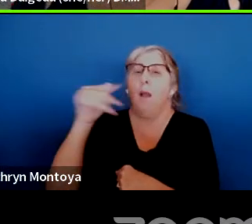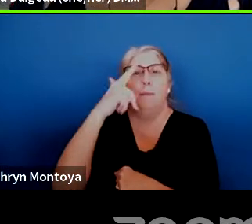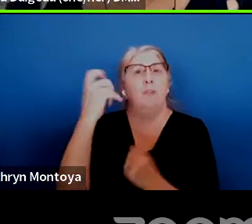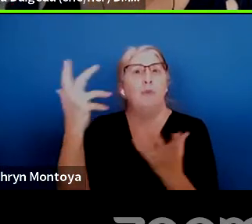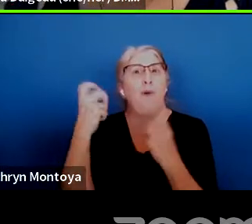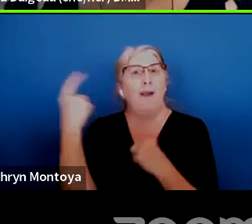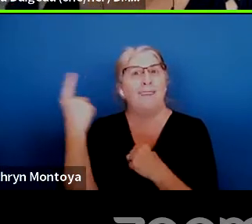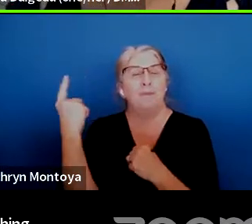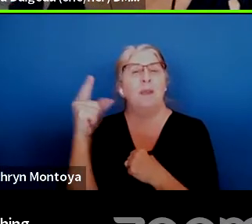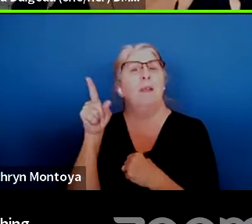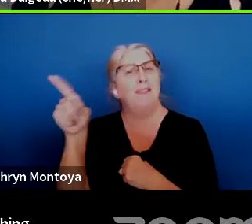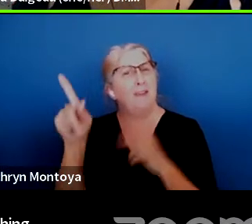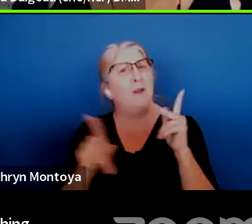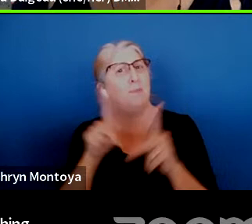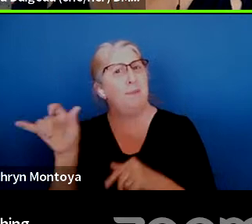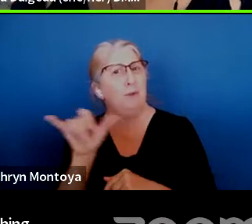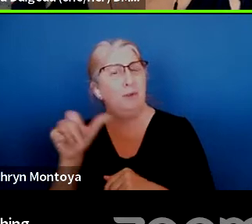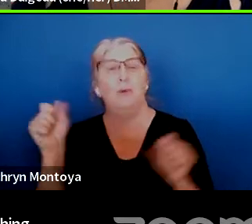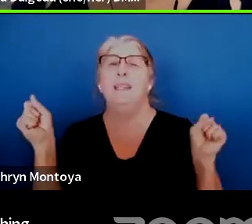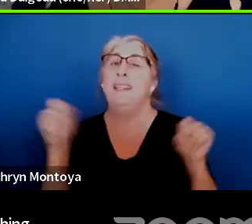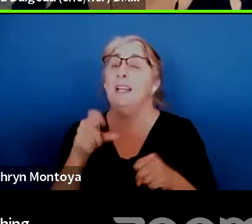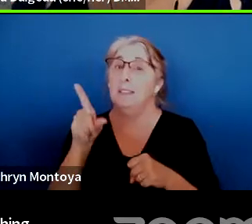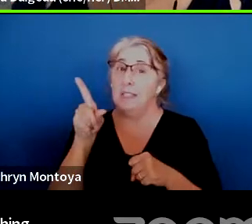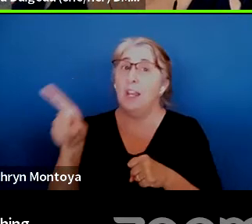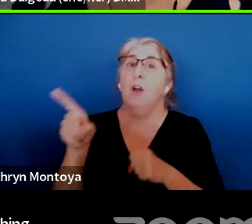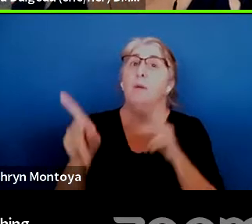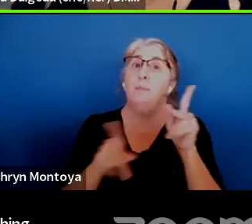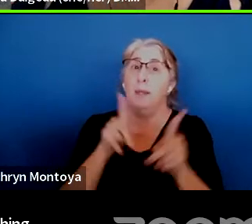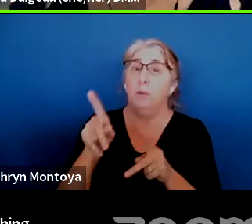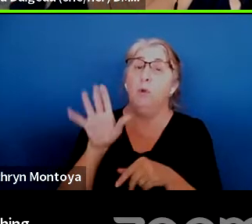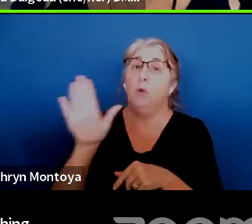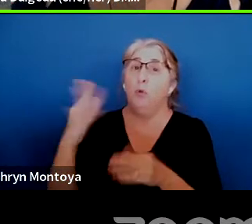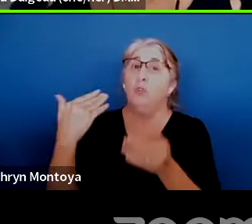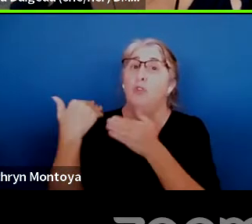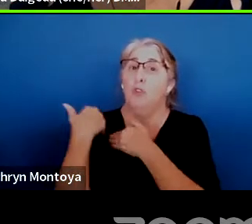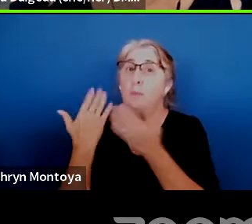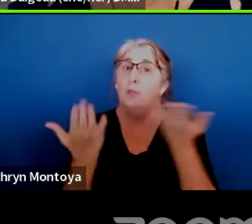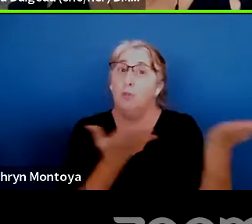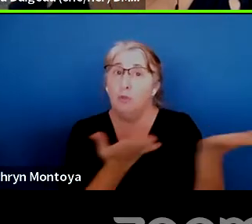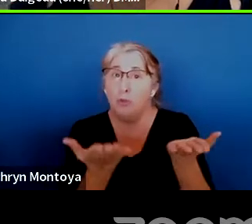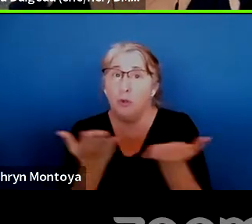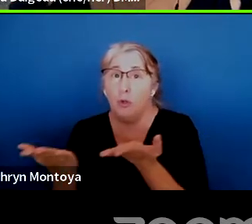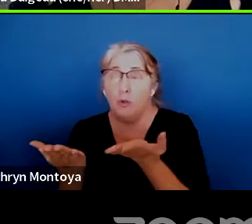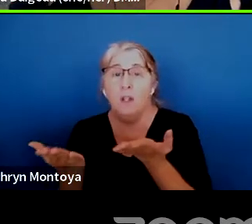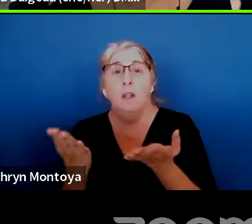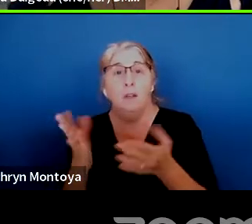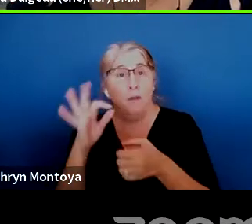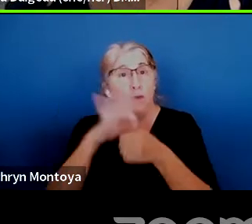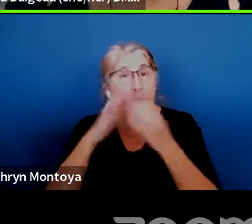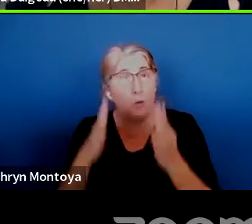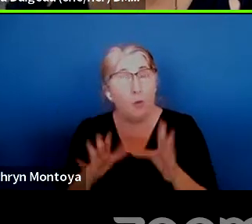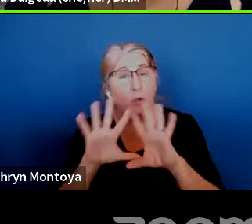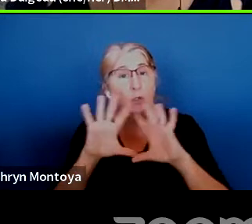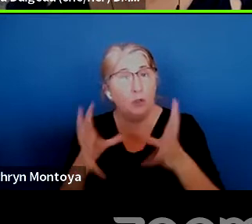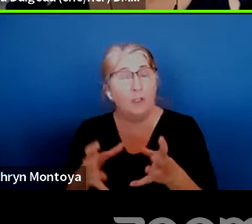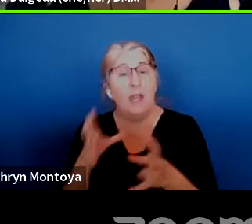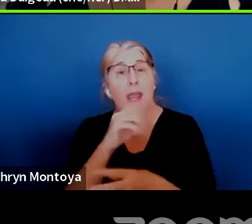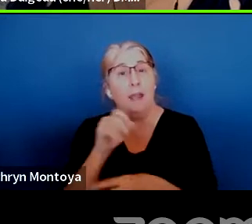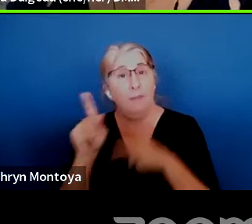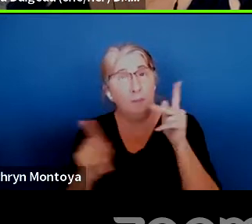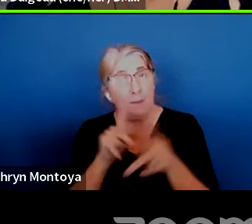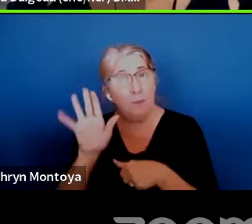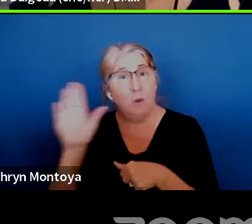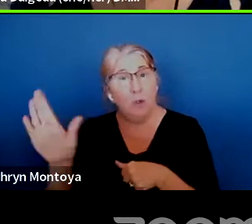They are people too. Yes, they are, you know, people whose job is to serve their constituents, and they're people. And I